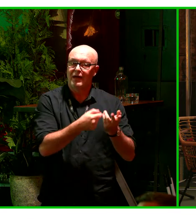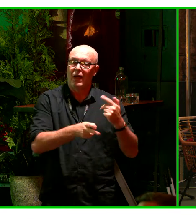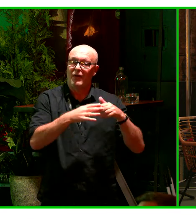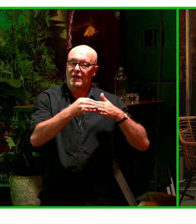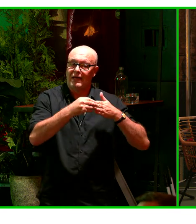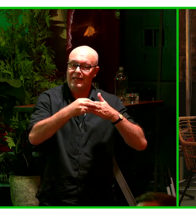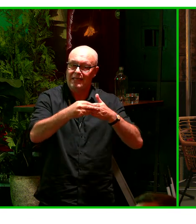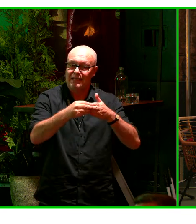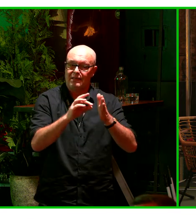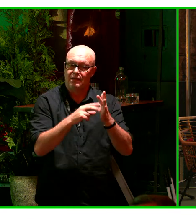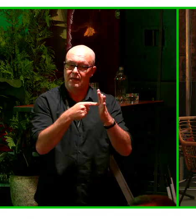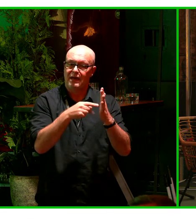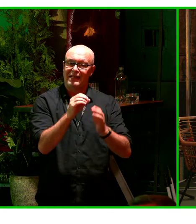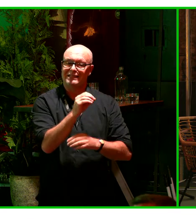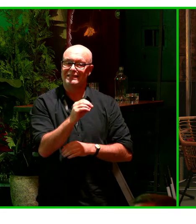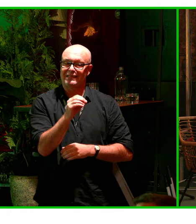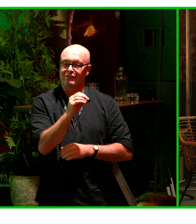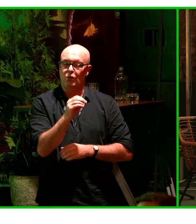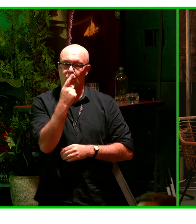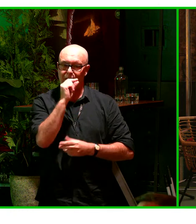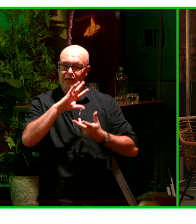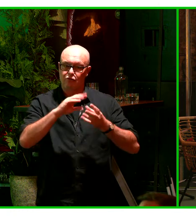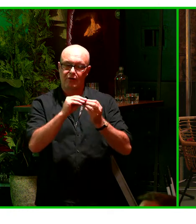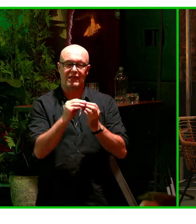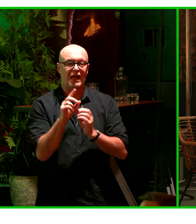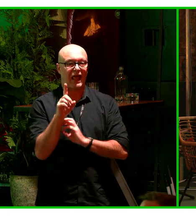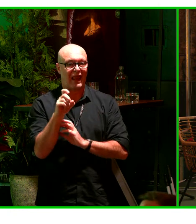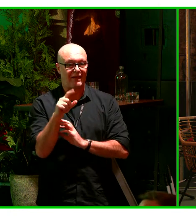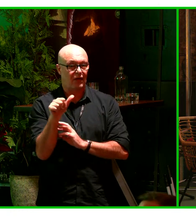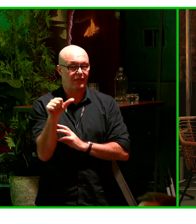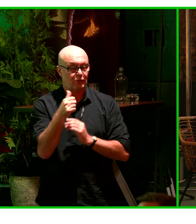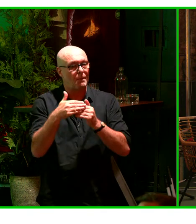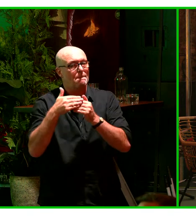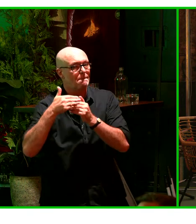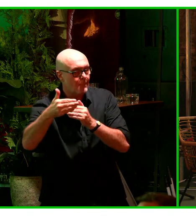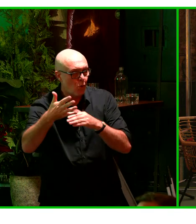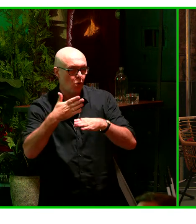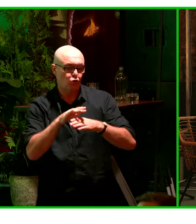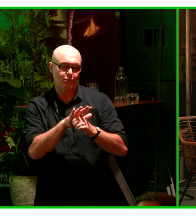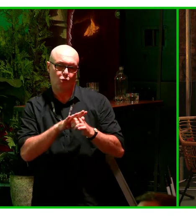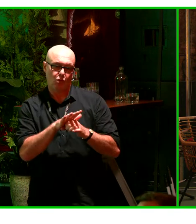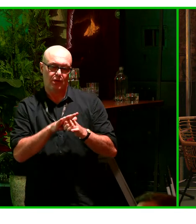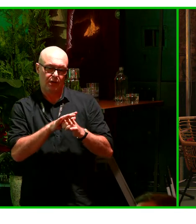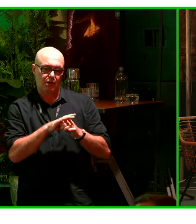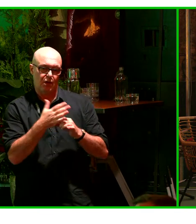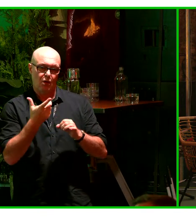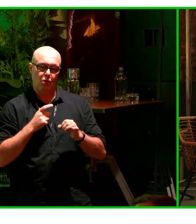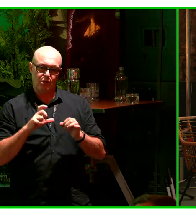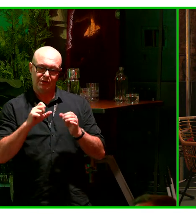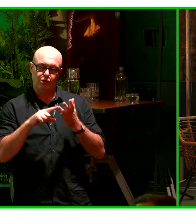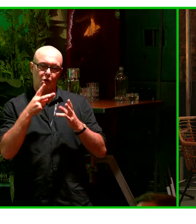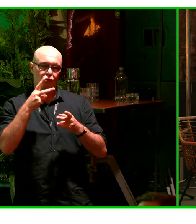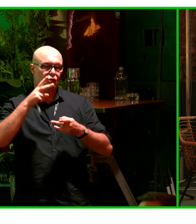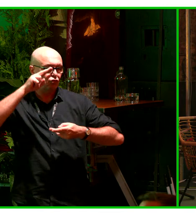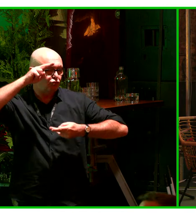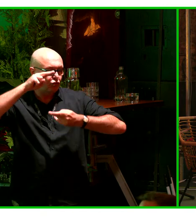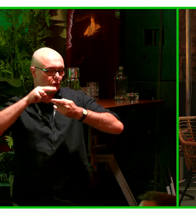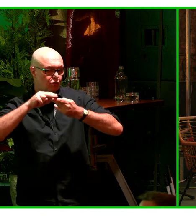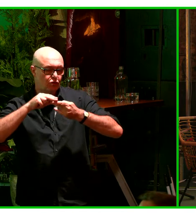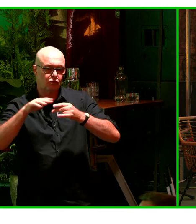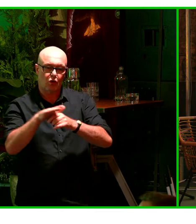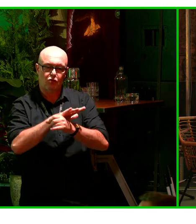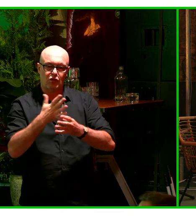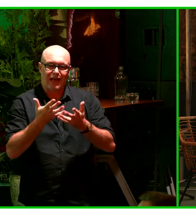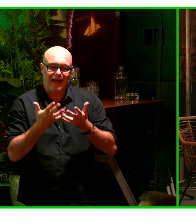revolution, we can create another 11,000 jobs locally. And we want to look at decarbonisation across heavy industry, to